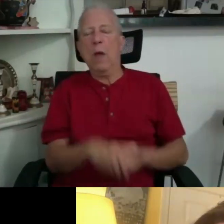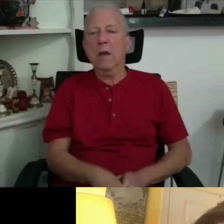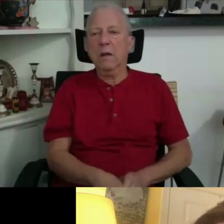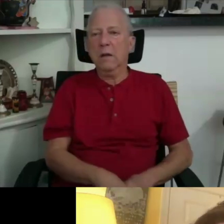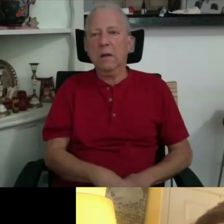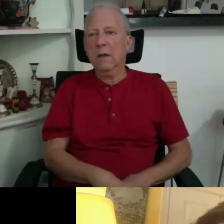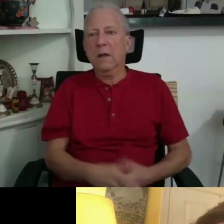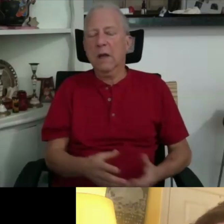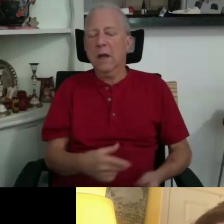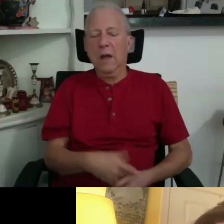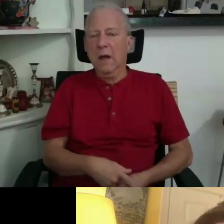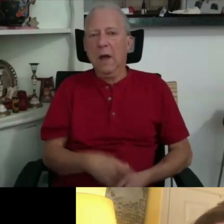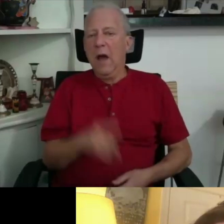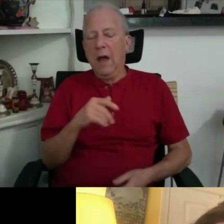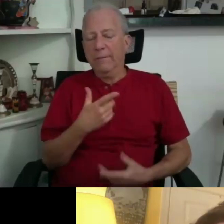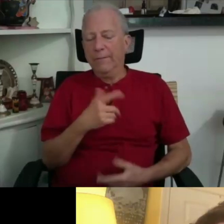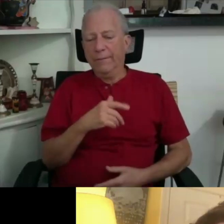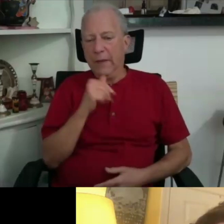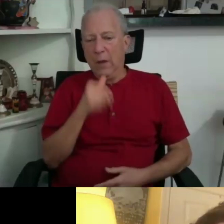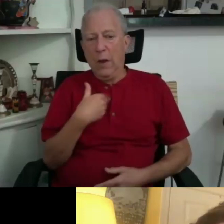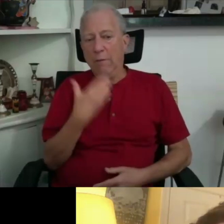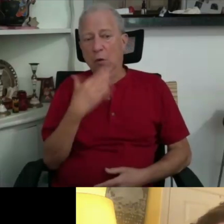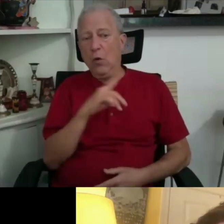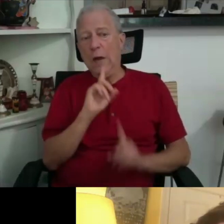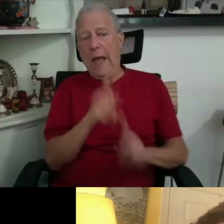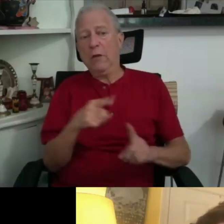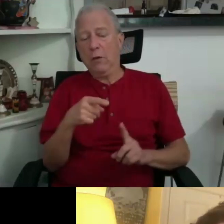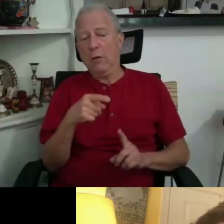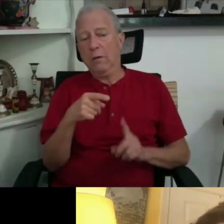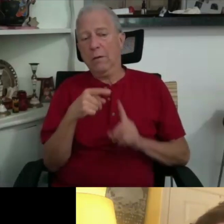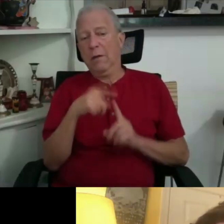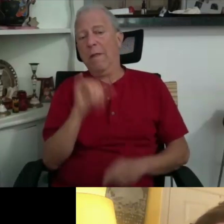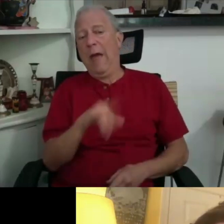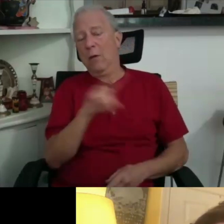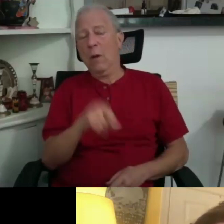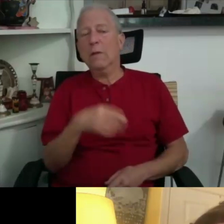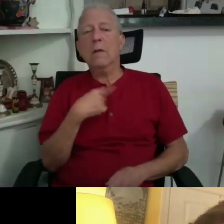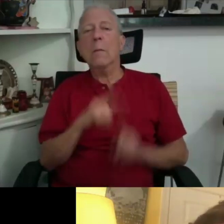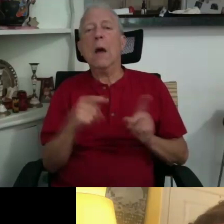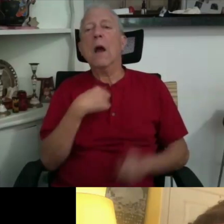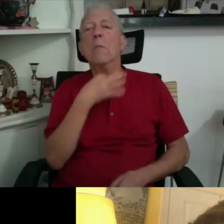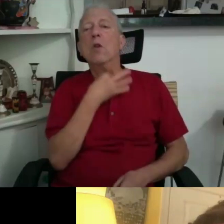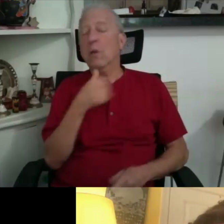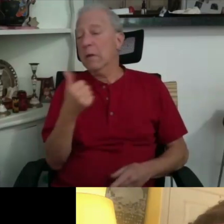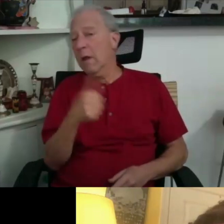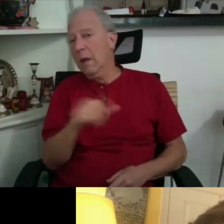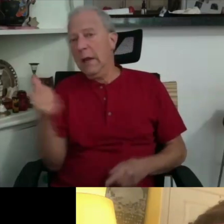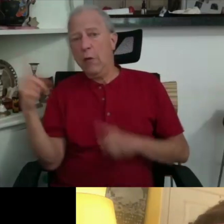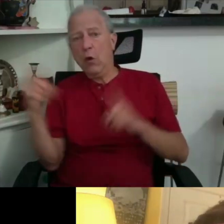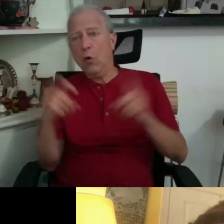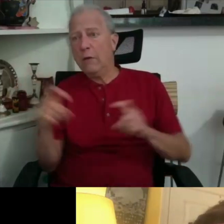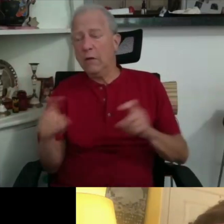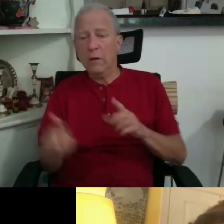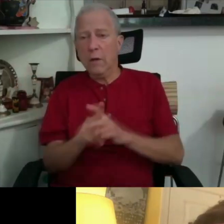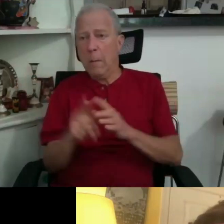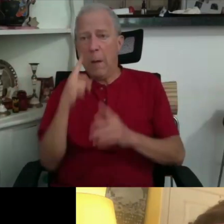Yeah, I don't have an answer to the first question, but yeah, I'm curious. Any other questions coming up for